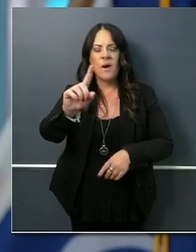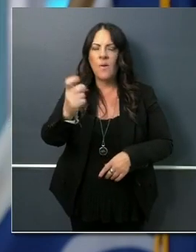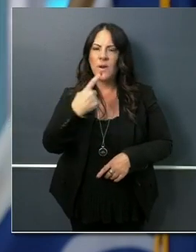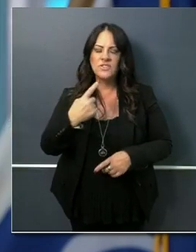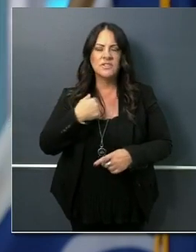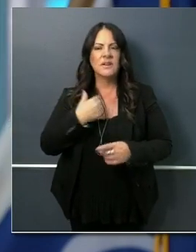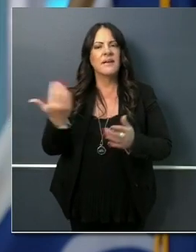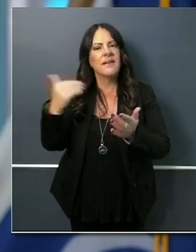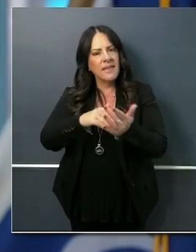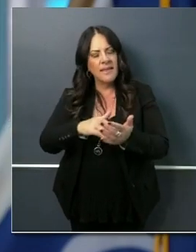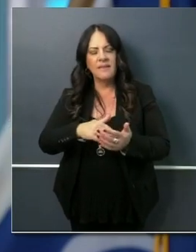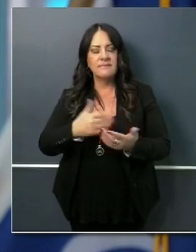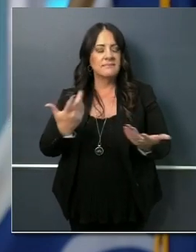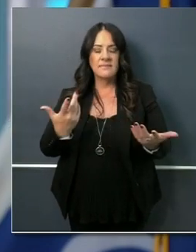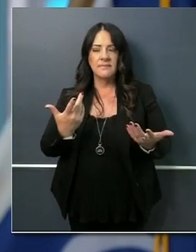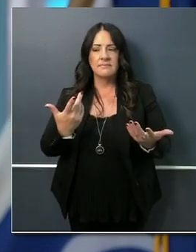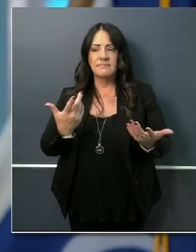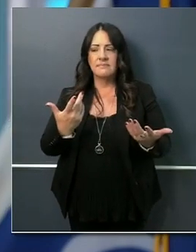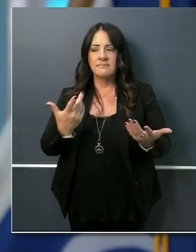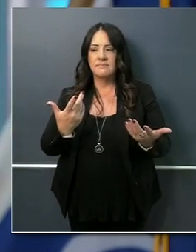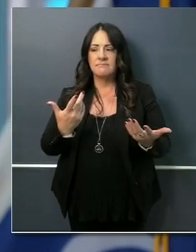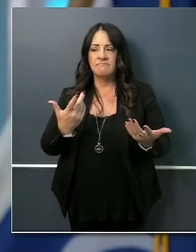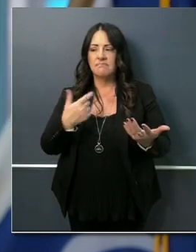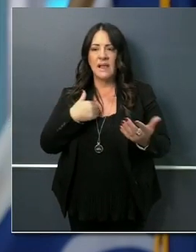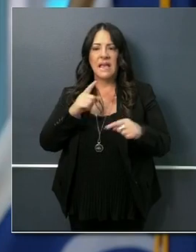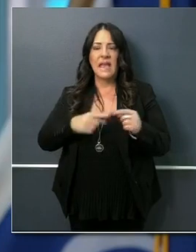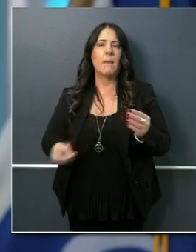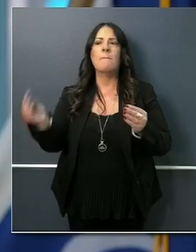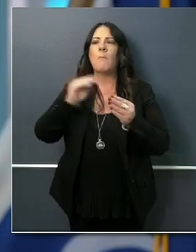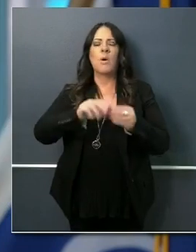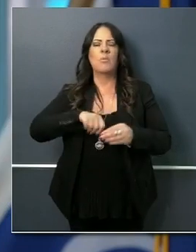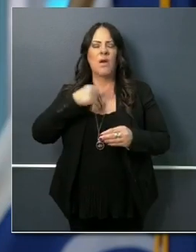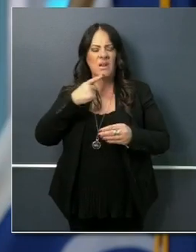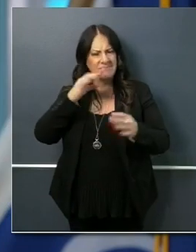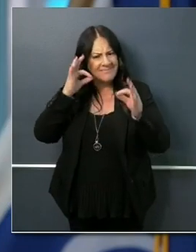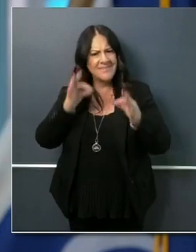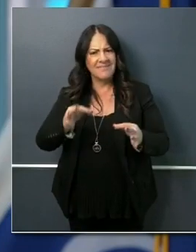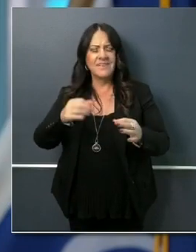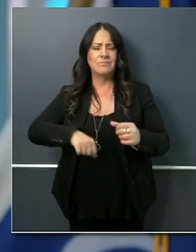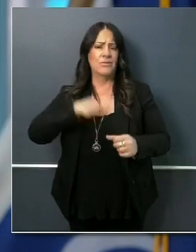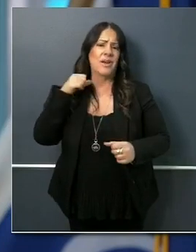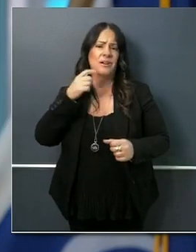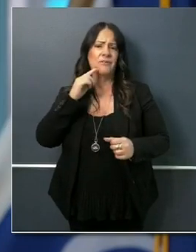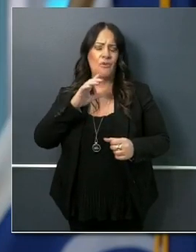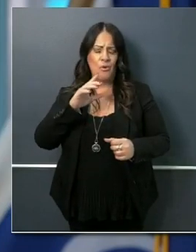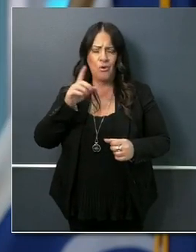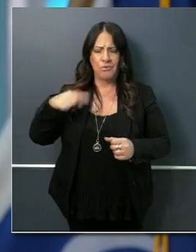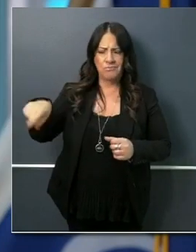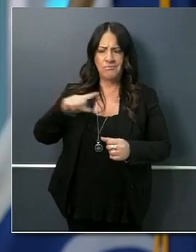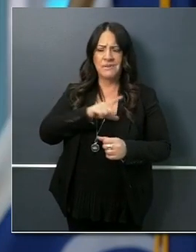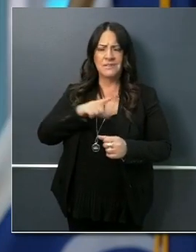response. Couldn't be more proud of those counties for their leadership. Sharon Bernstein, Reuters.